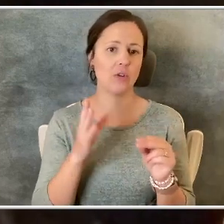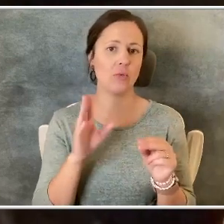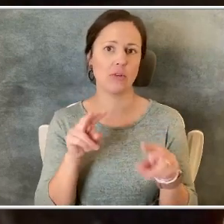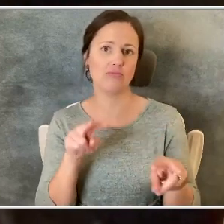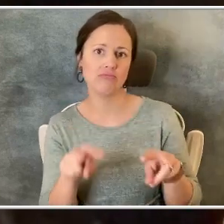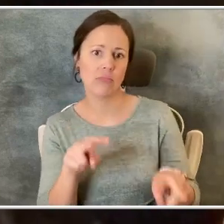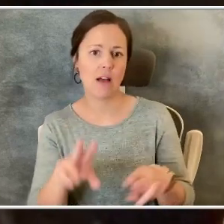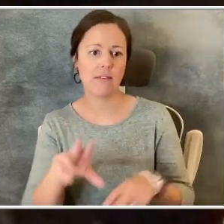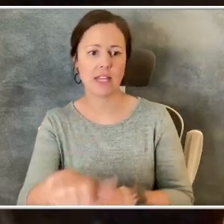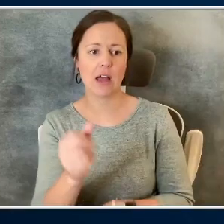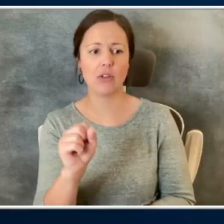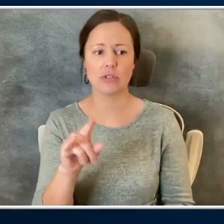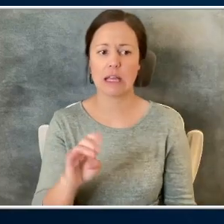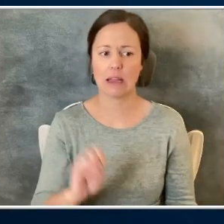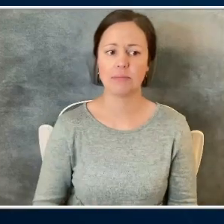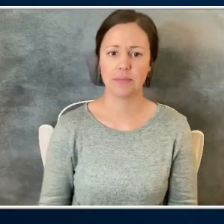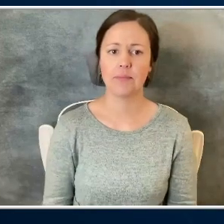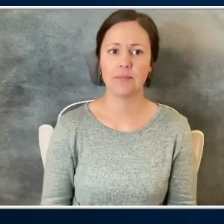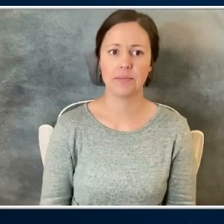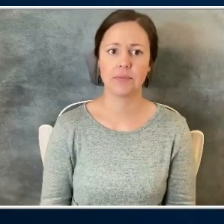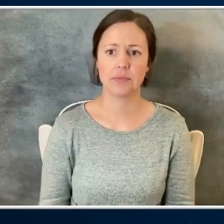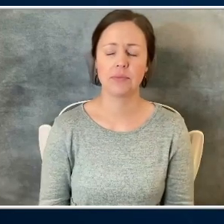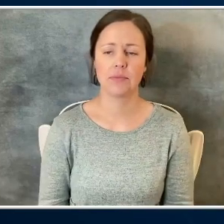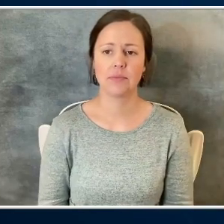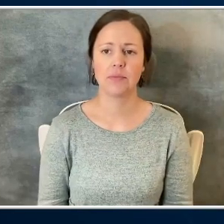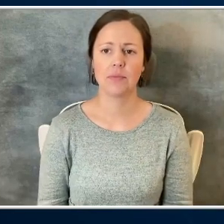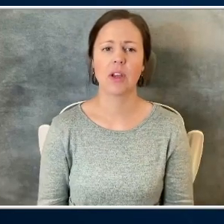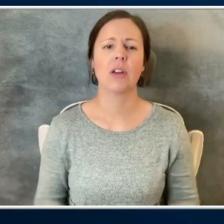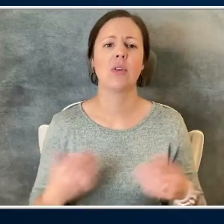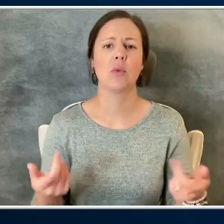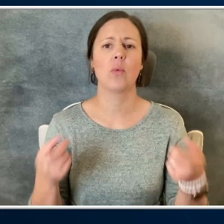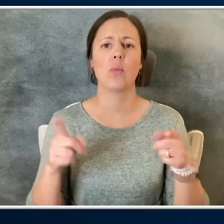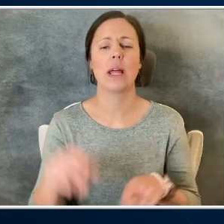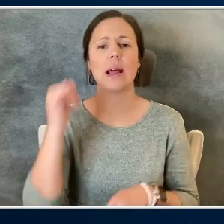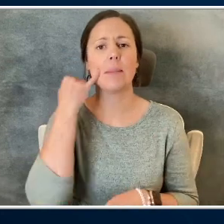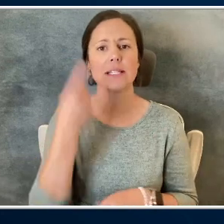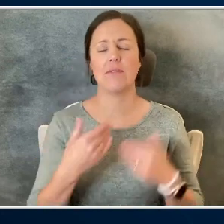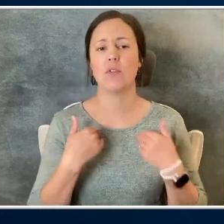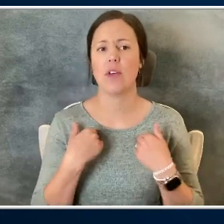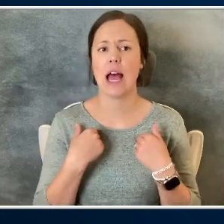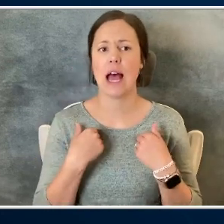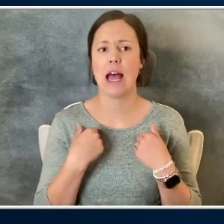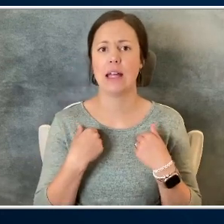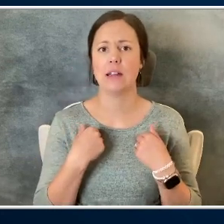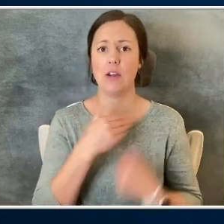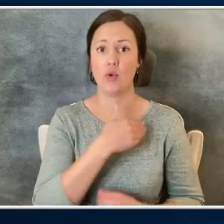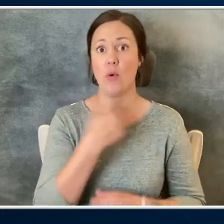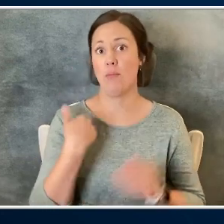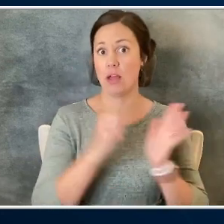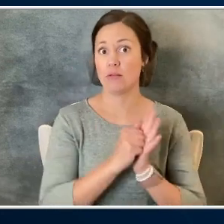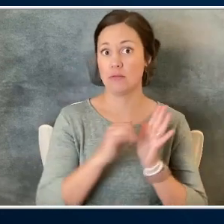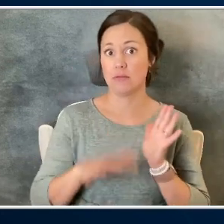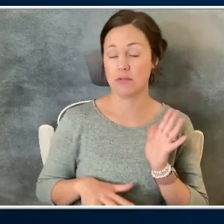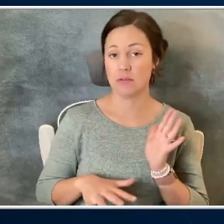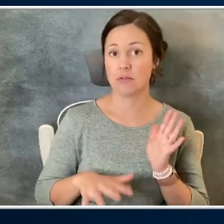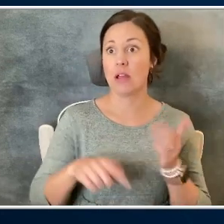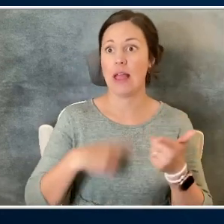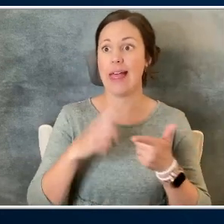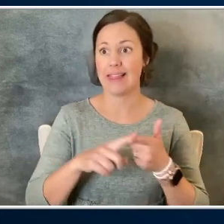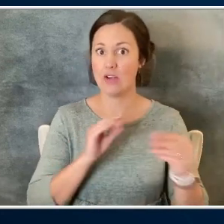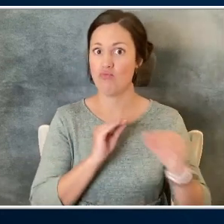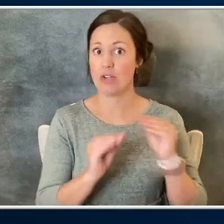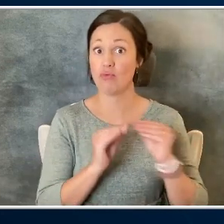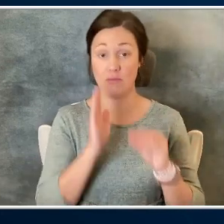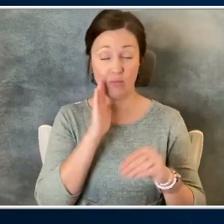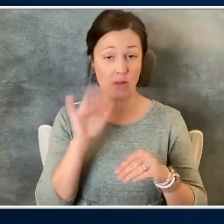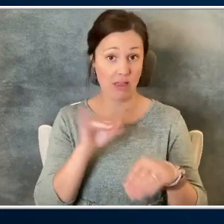side. Now let's talk about what happens if you've had a mastectomy and had reconstruction. Will that affect the